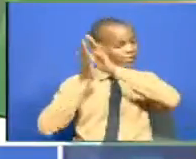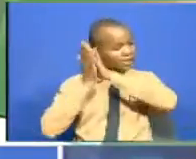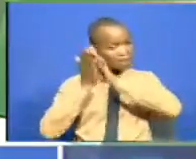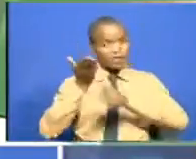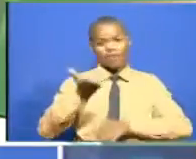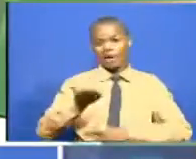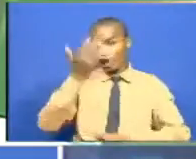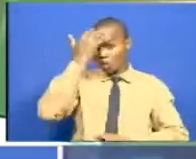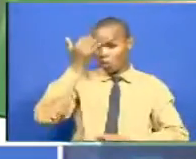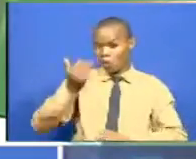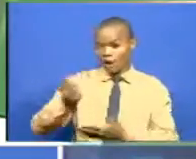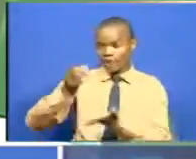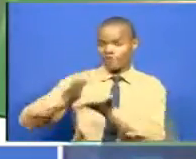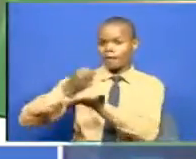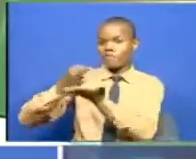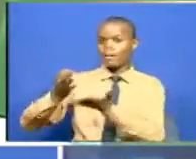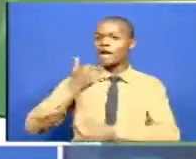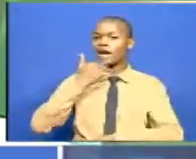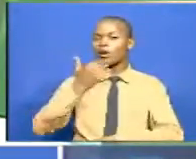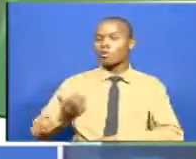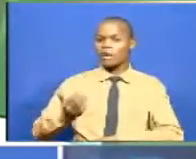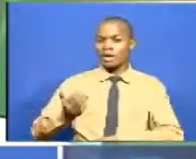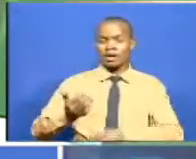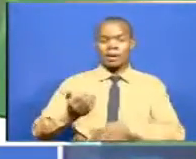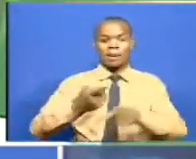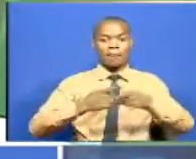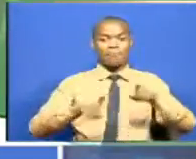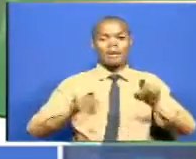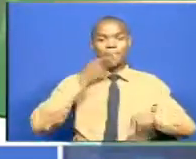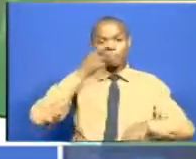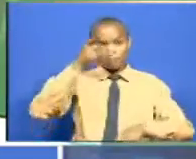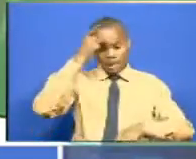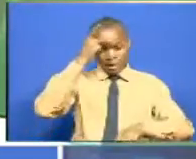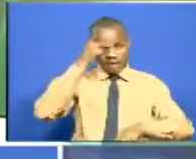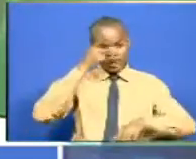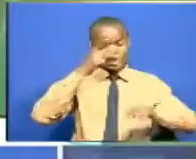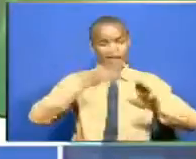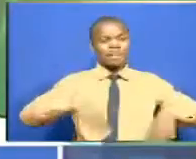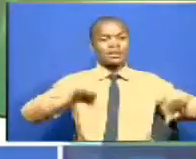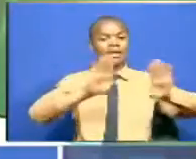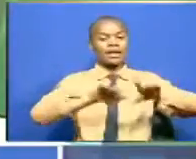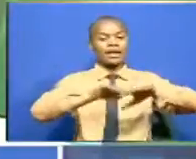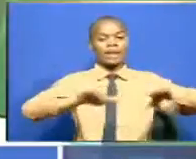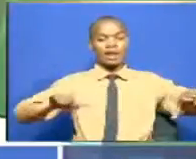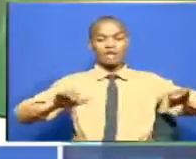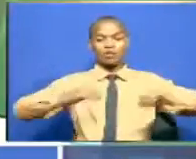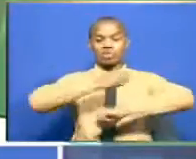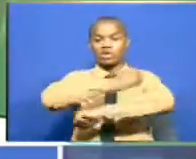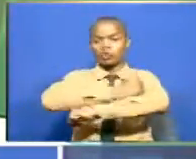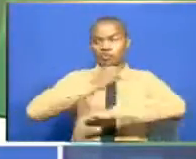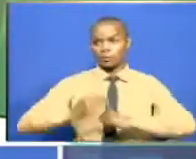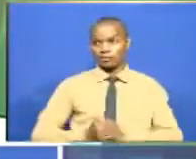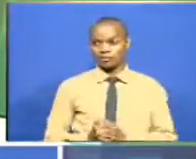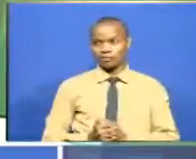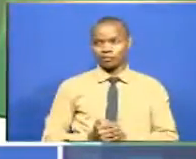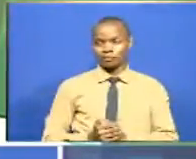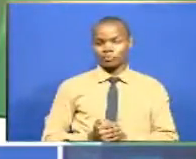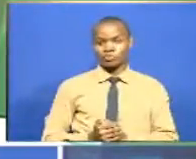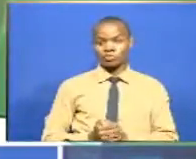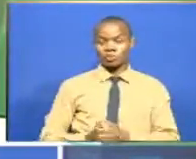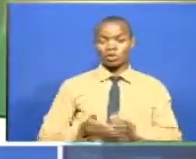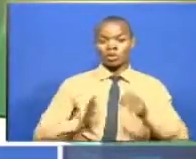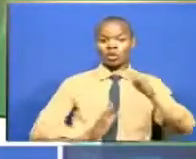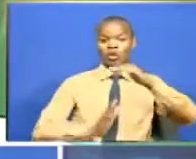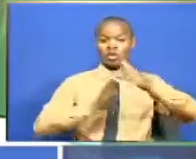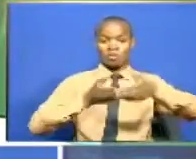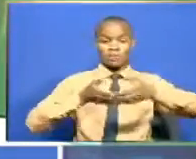put up facilities, despite parents donating 30 acres of land to the school. This comes as senior government officials continue to